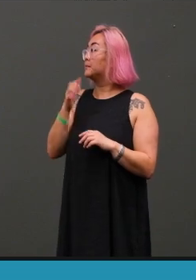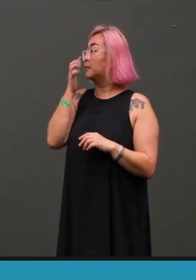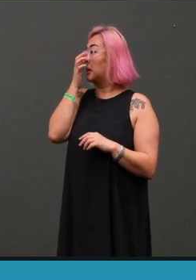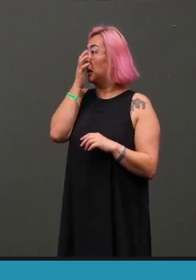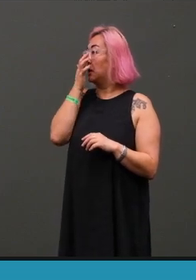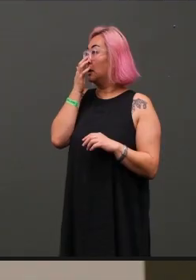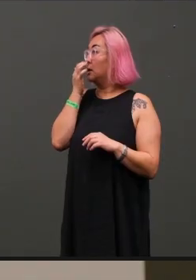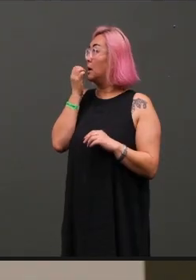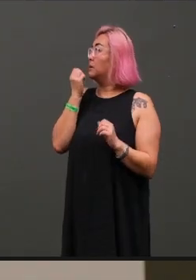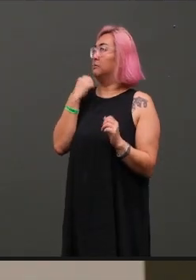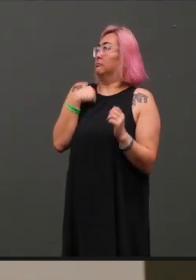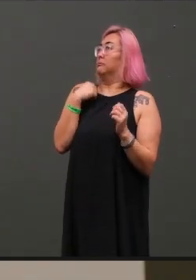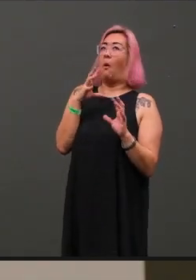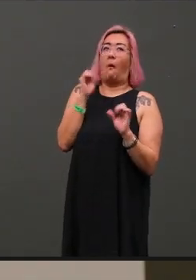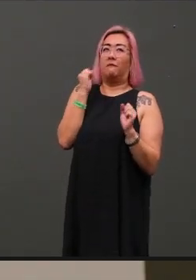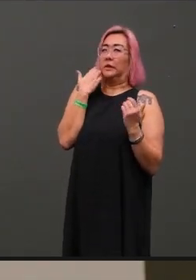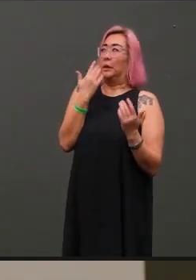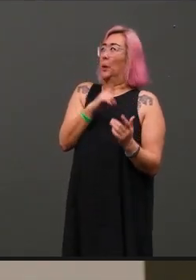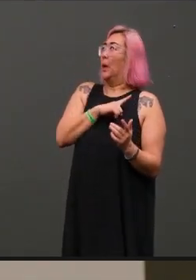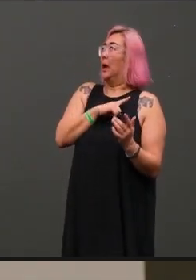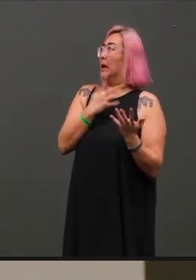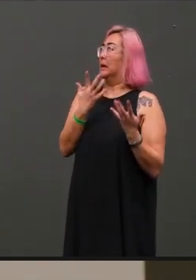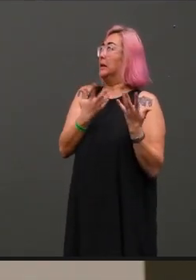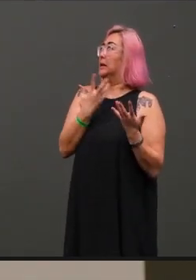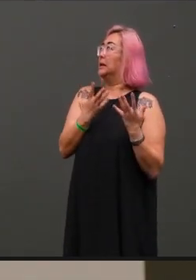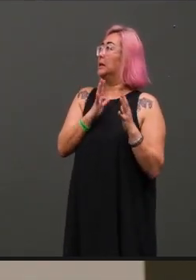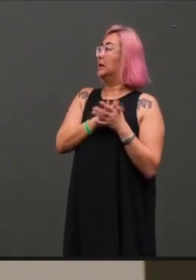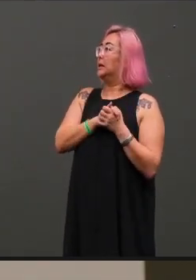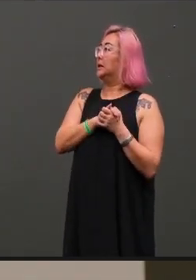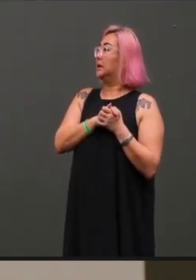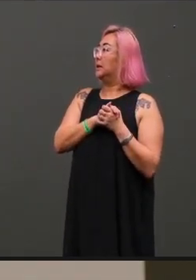it'll jump back. No?